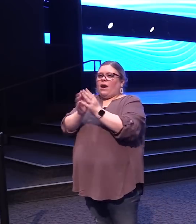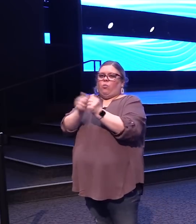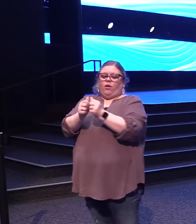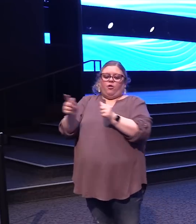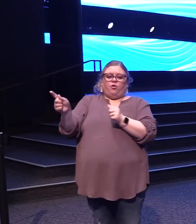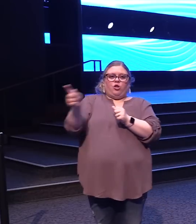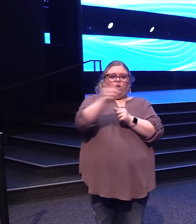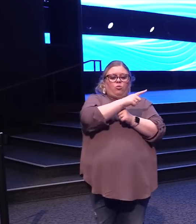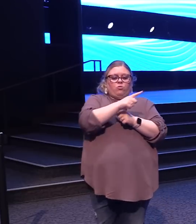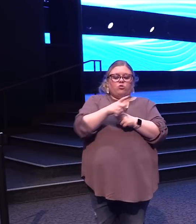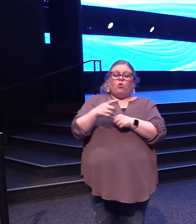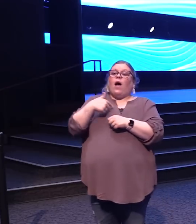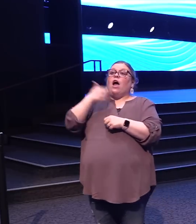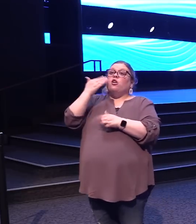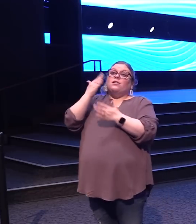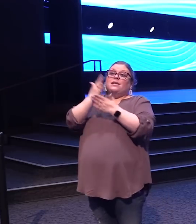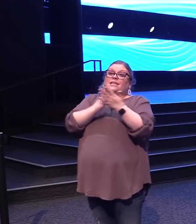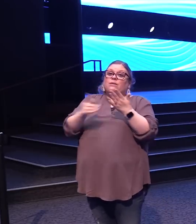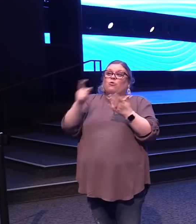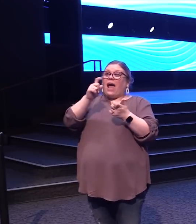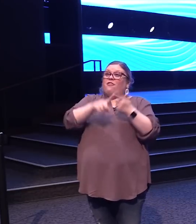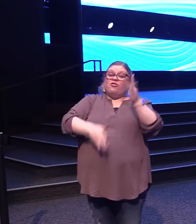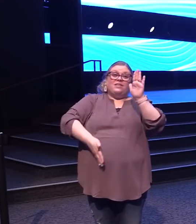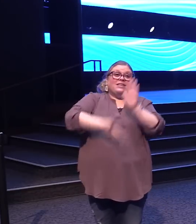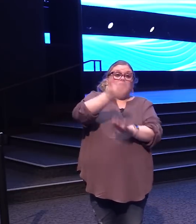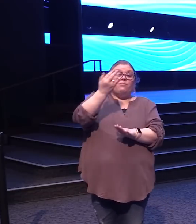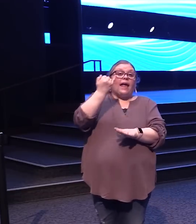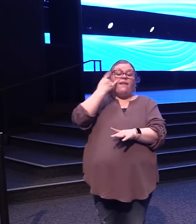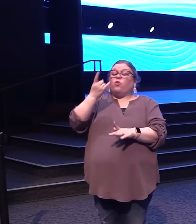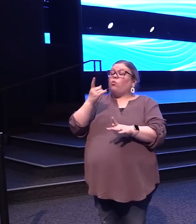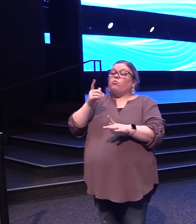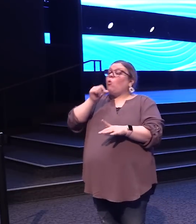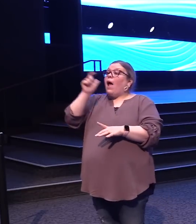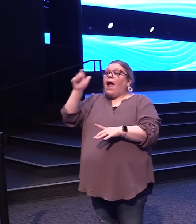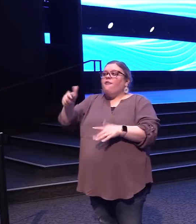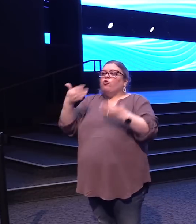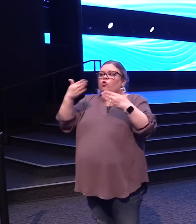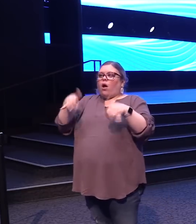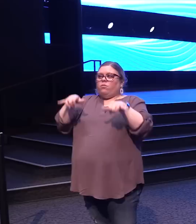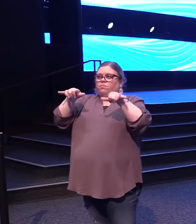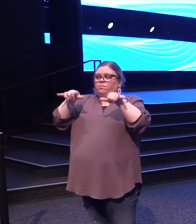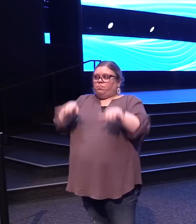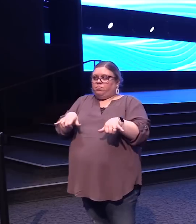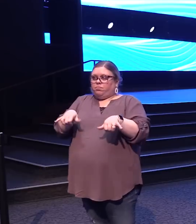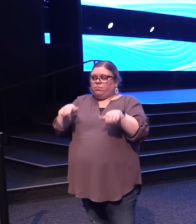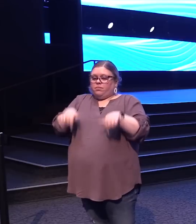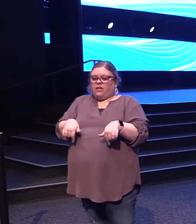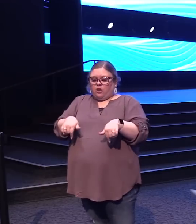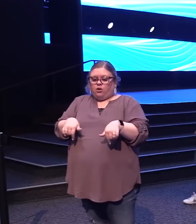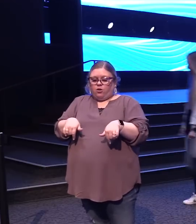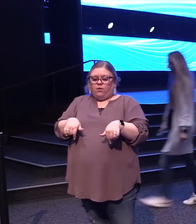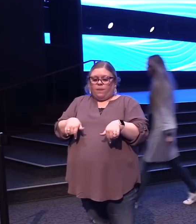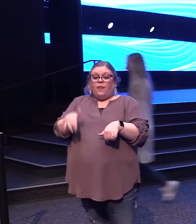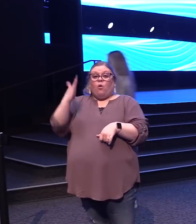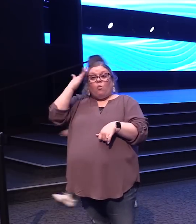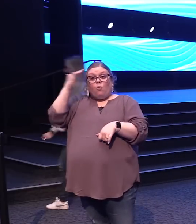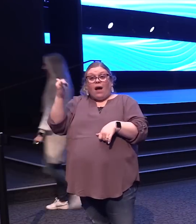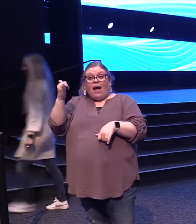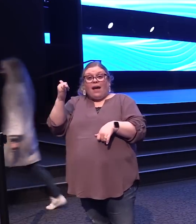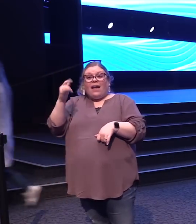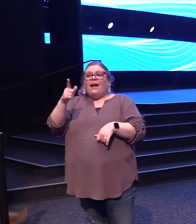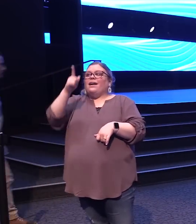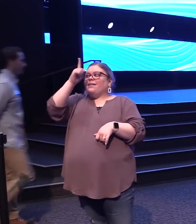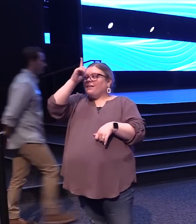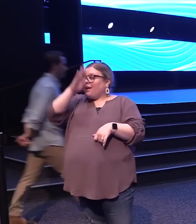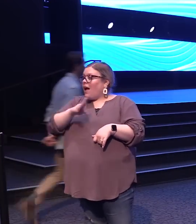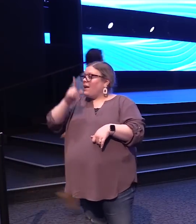want to pray with you. So I know some of you have to go, but if you don't have to go, would you just remain here in this moment? Because God